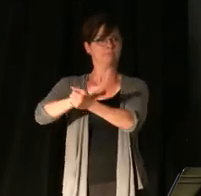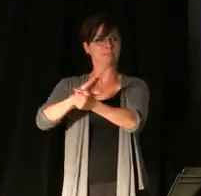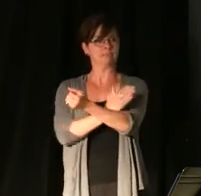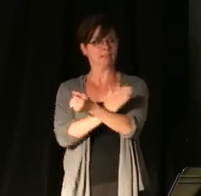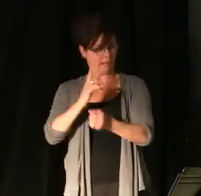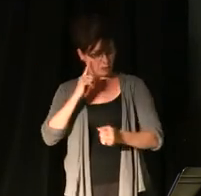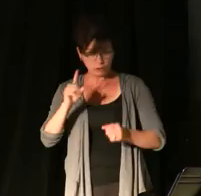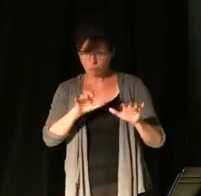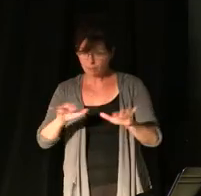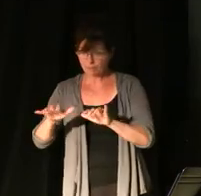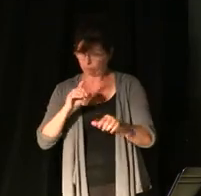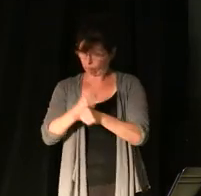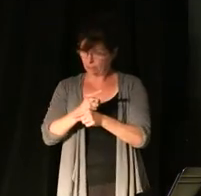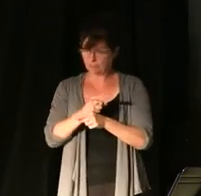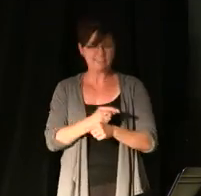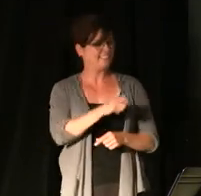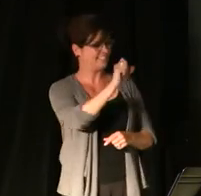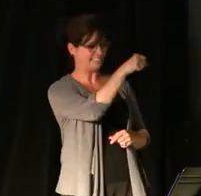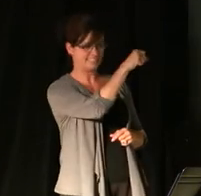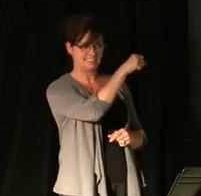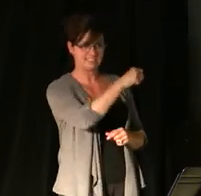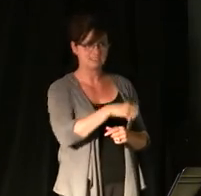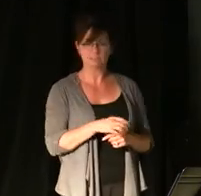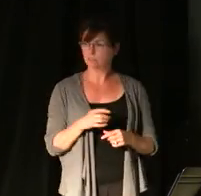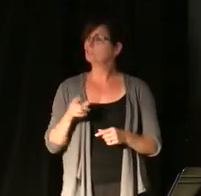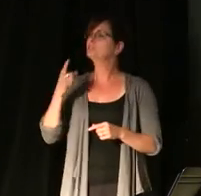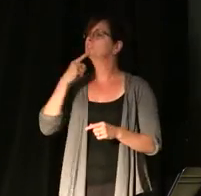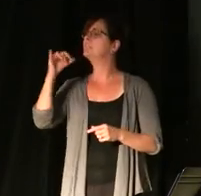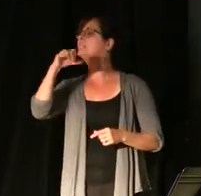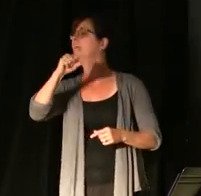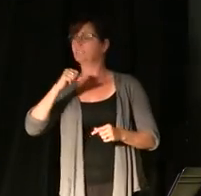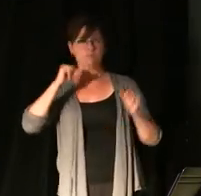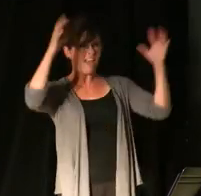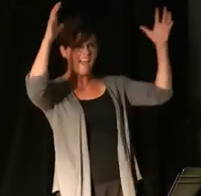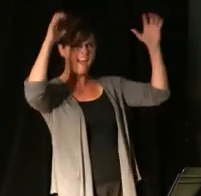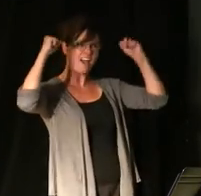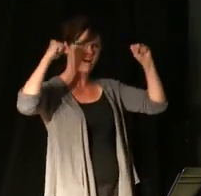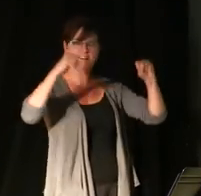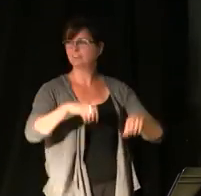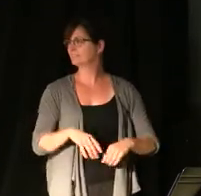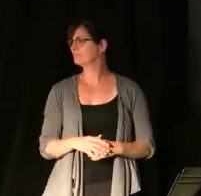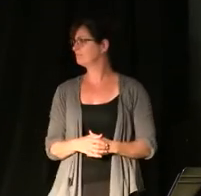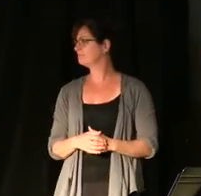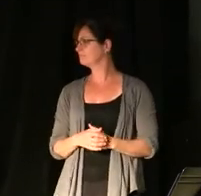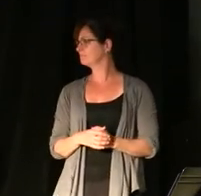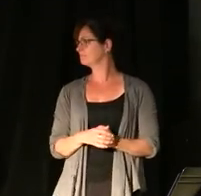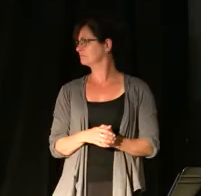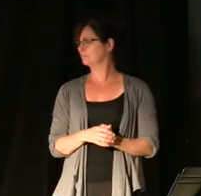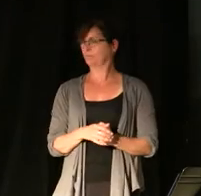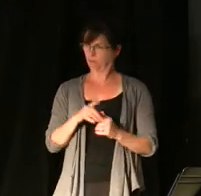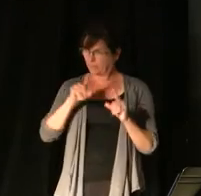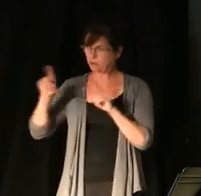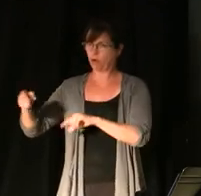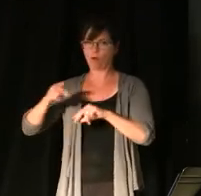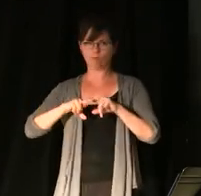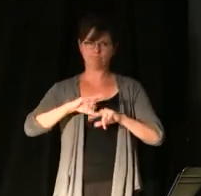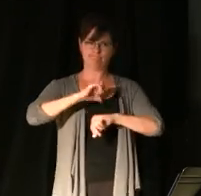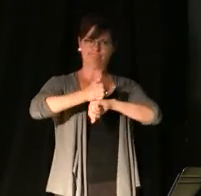play piano? Is that correct? Yes. All right, she said yes, guys. Yeah! Let's get stuff situated.